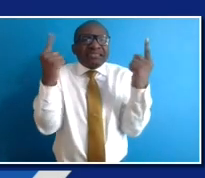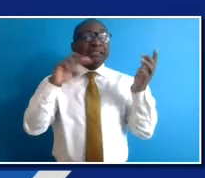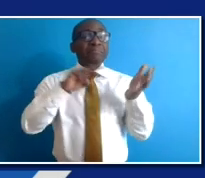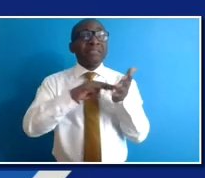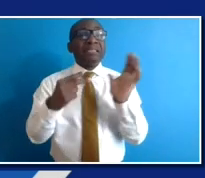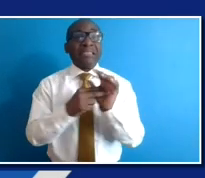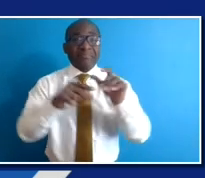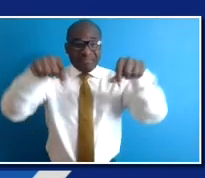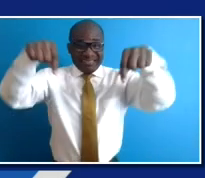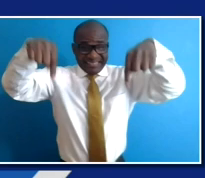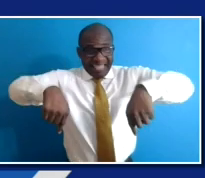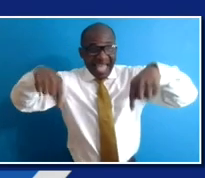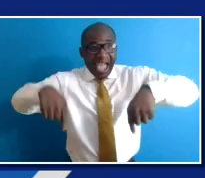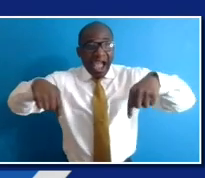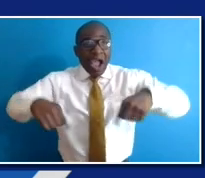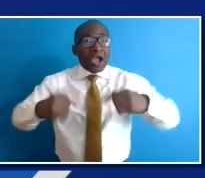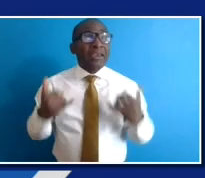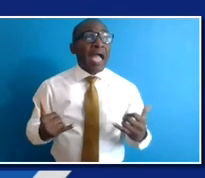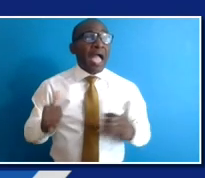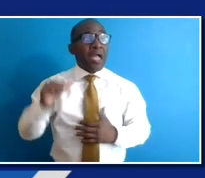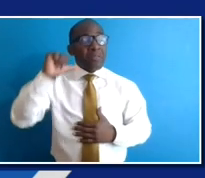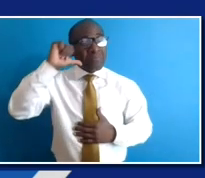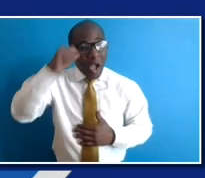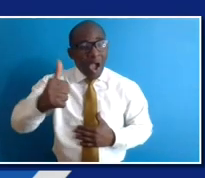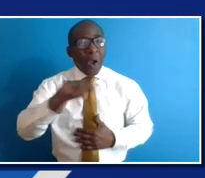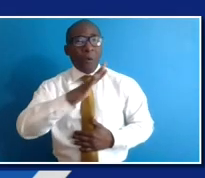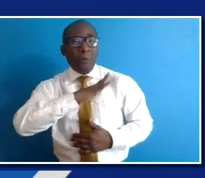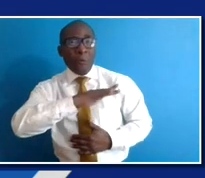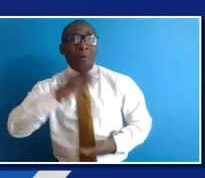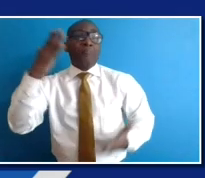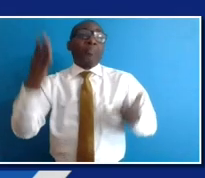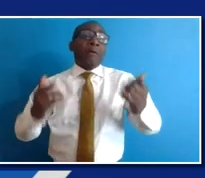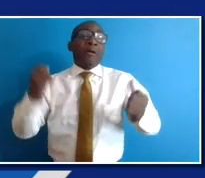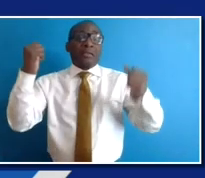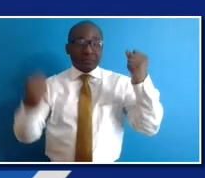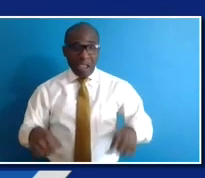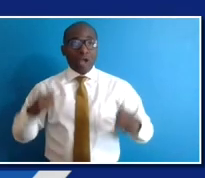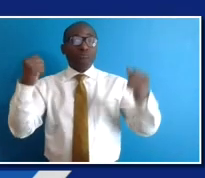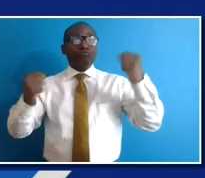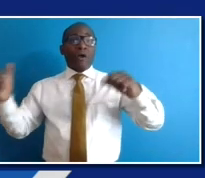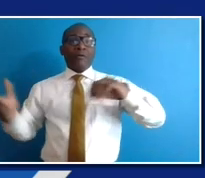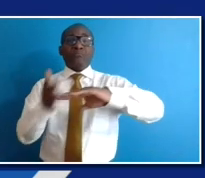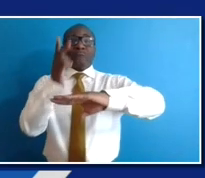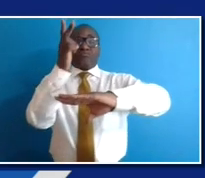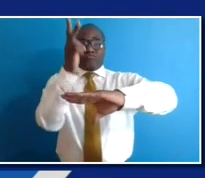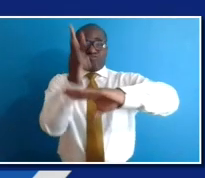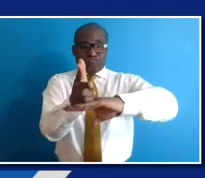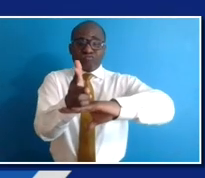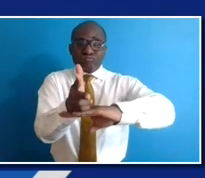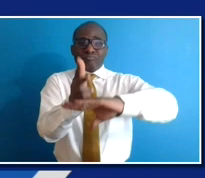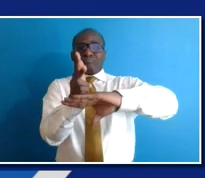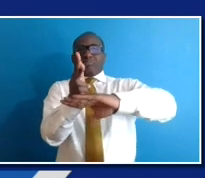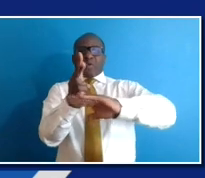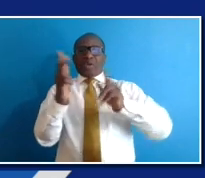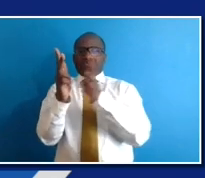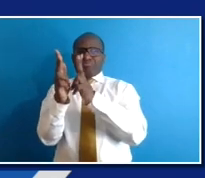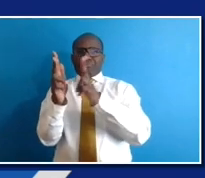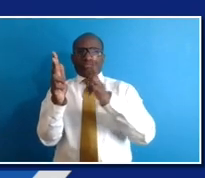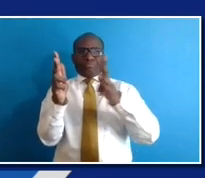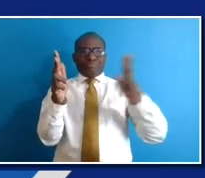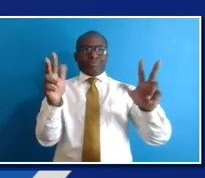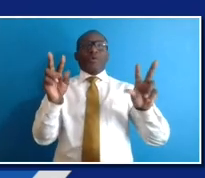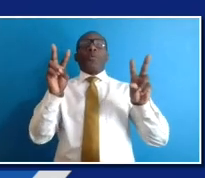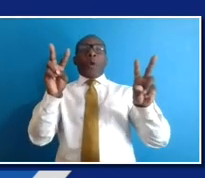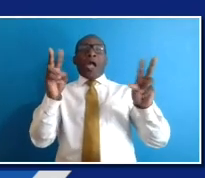movies, and we have these two planned here at Kensico Dam Plaza. They're targeted for family enjoyment, kids as well, and